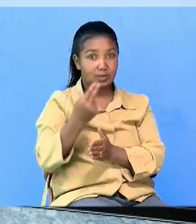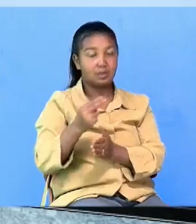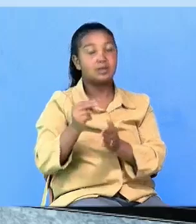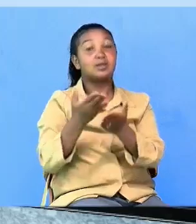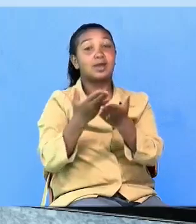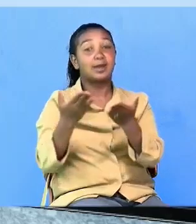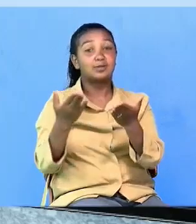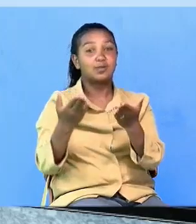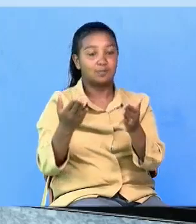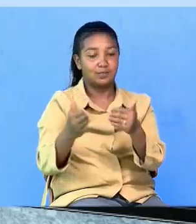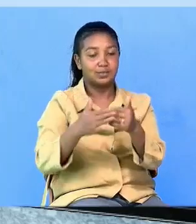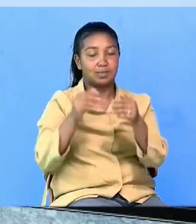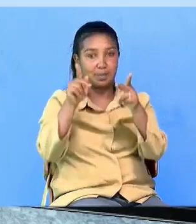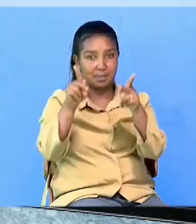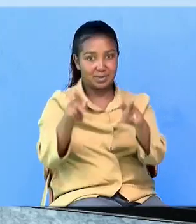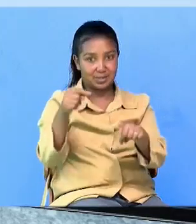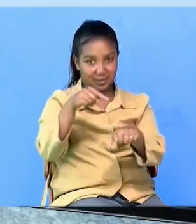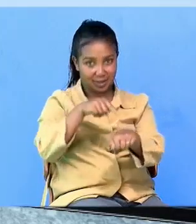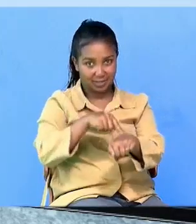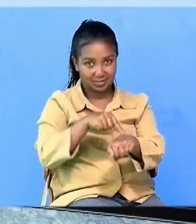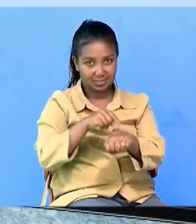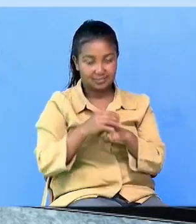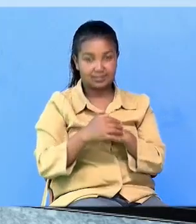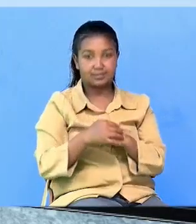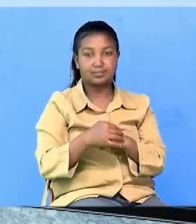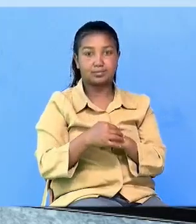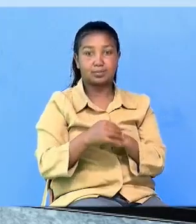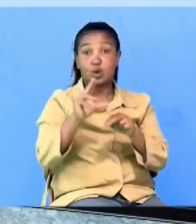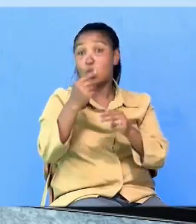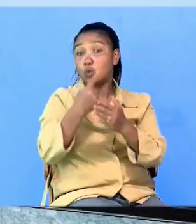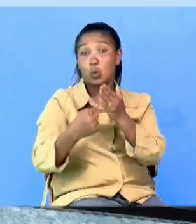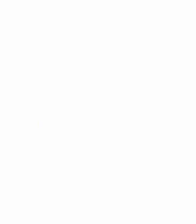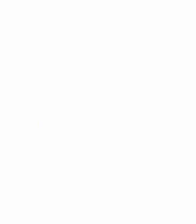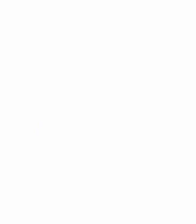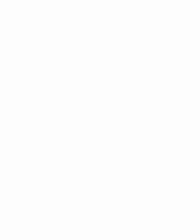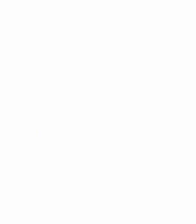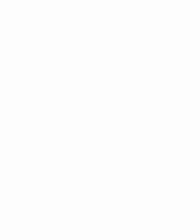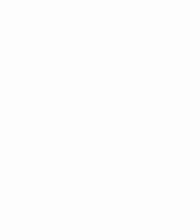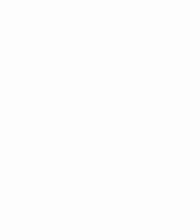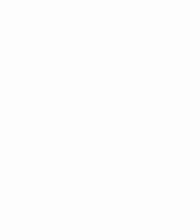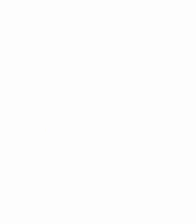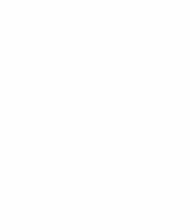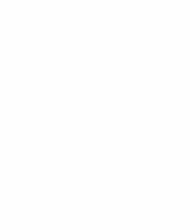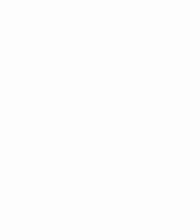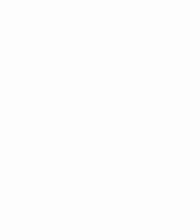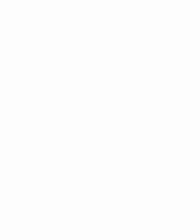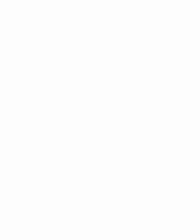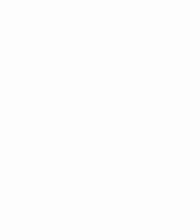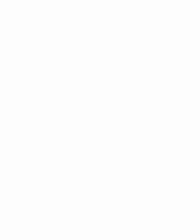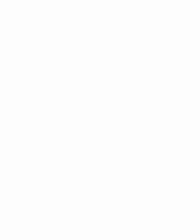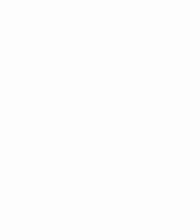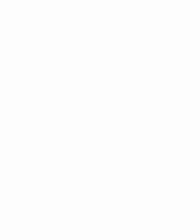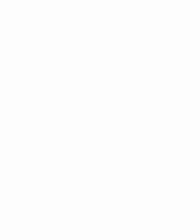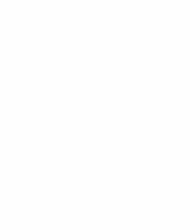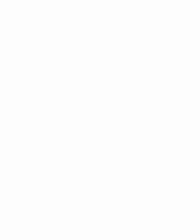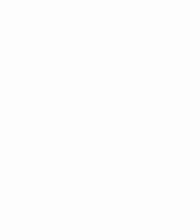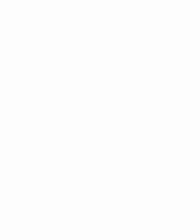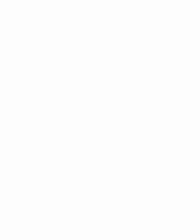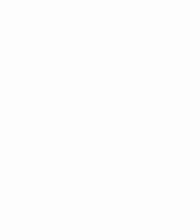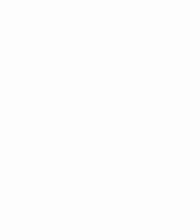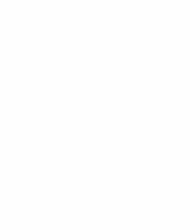the case of simple present tense. Not only sometimes, usually,